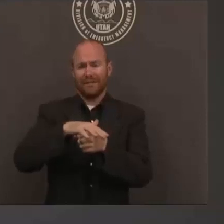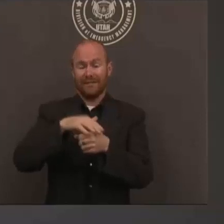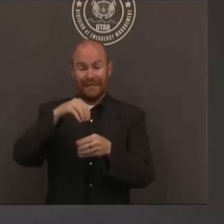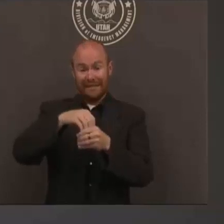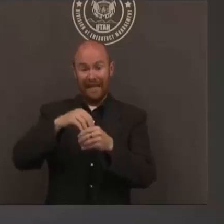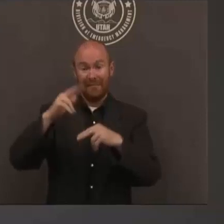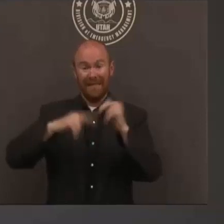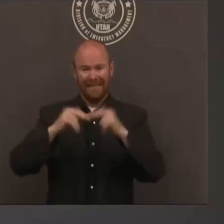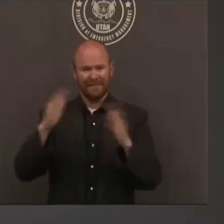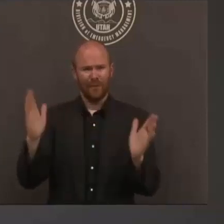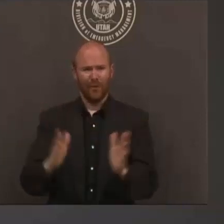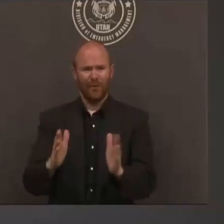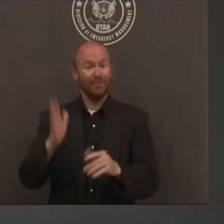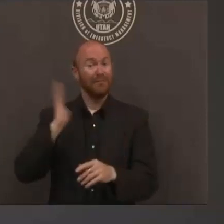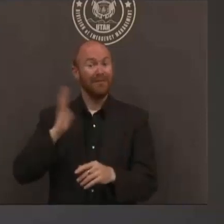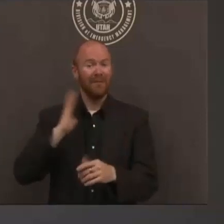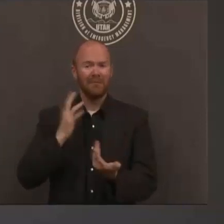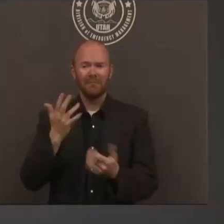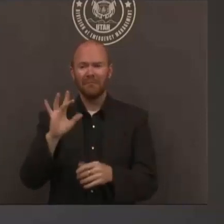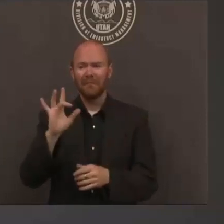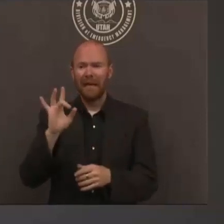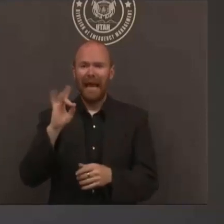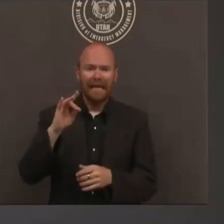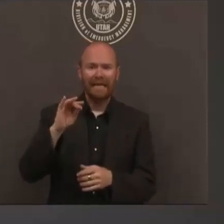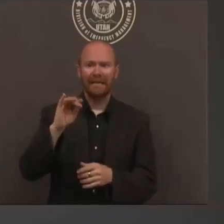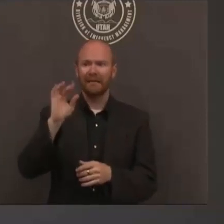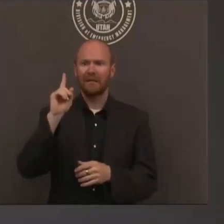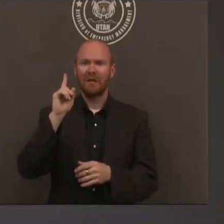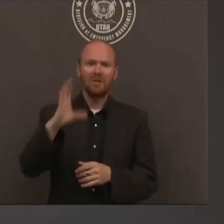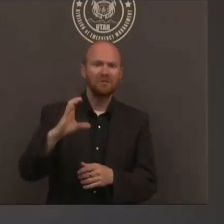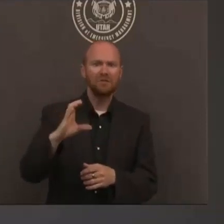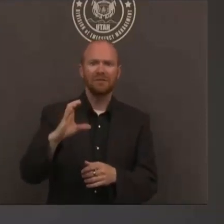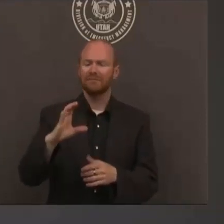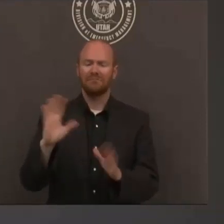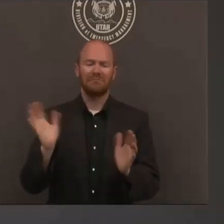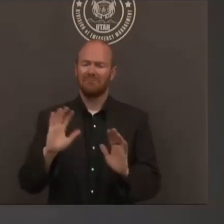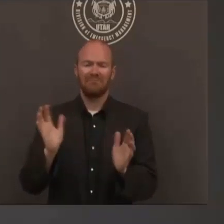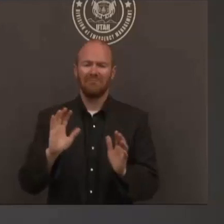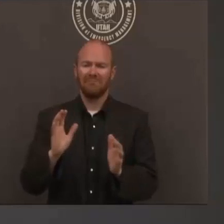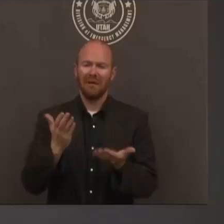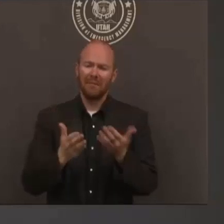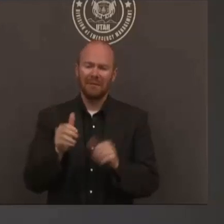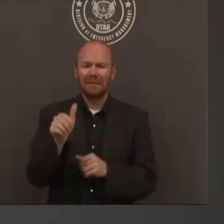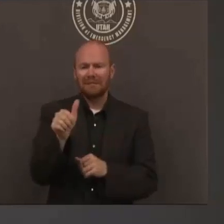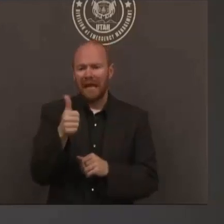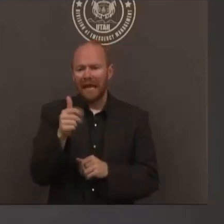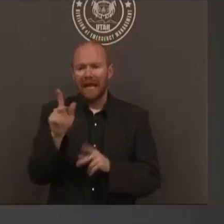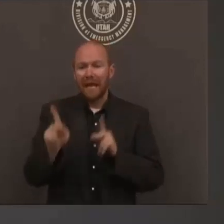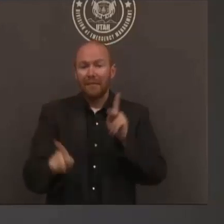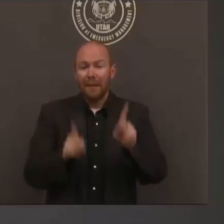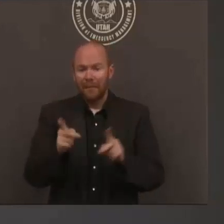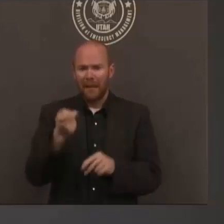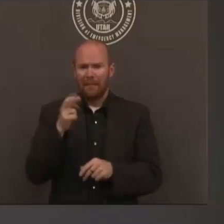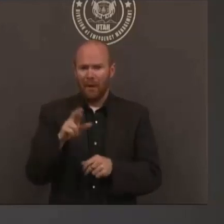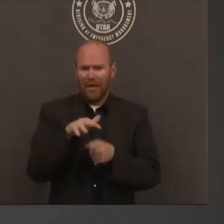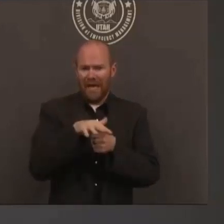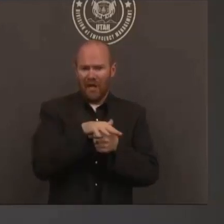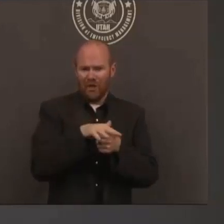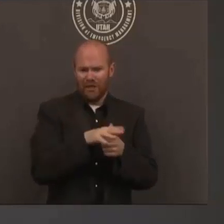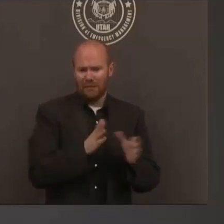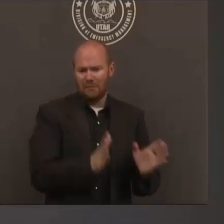inside the building, and that's right now technically talked about at 10 per area.